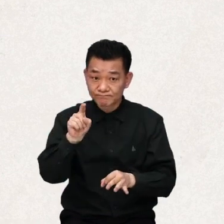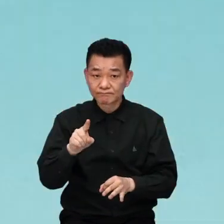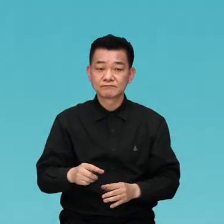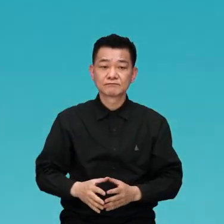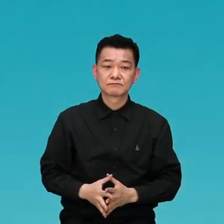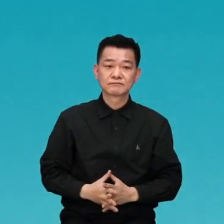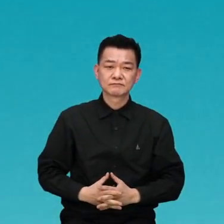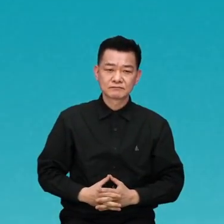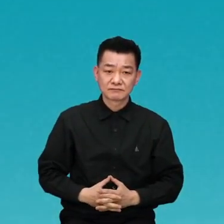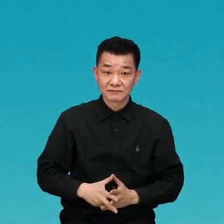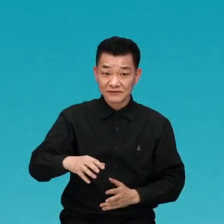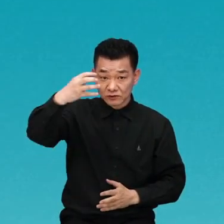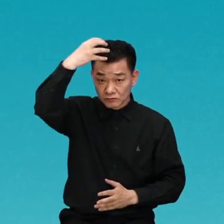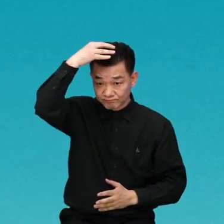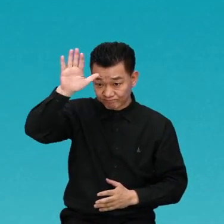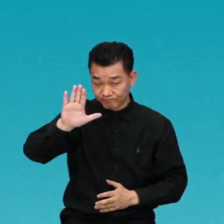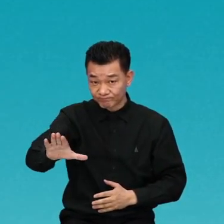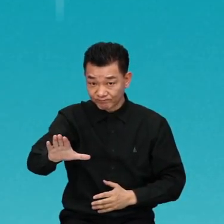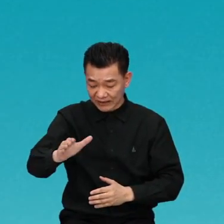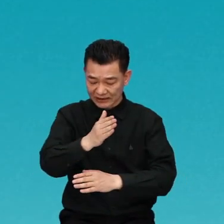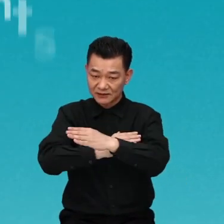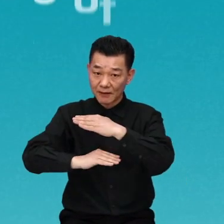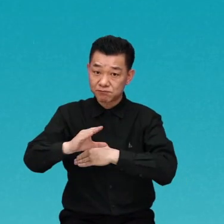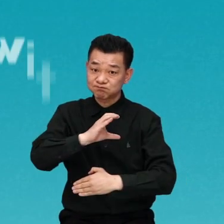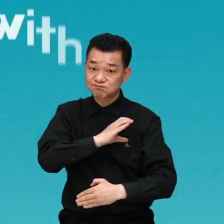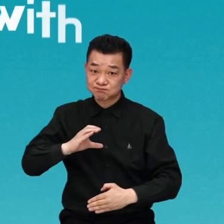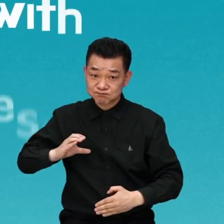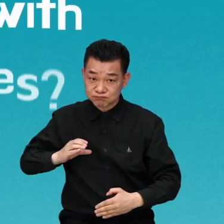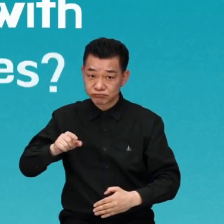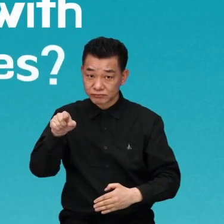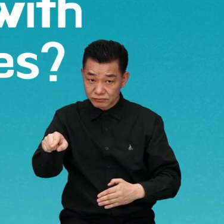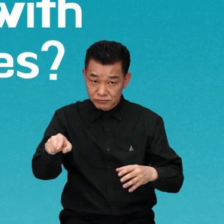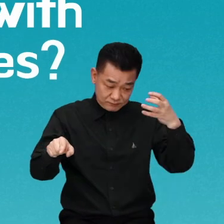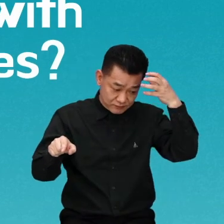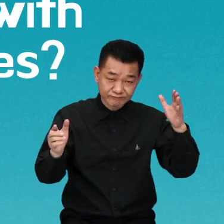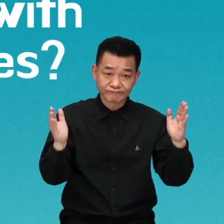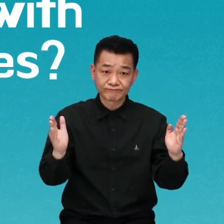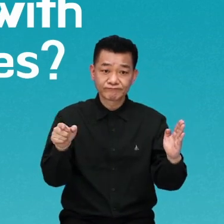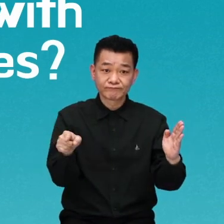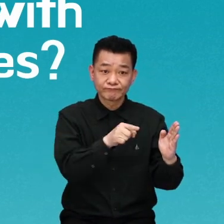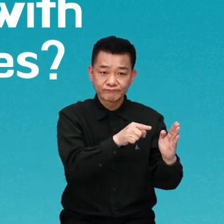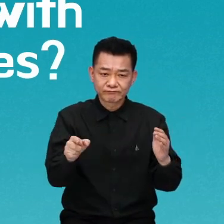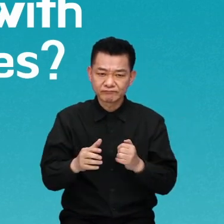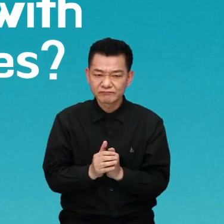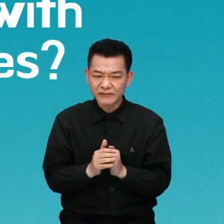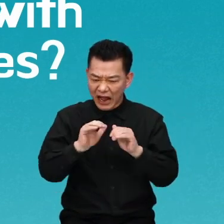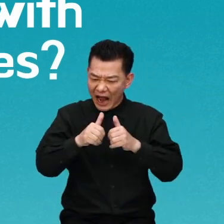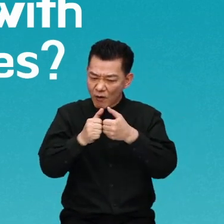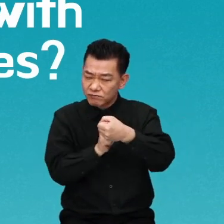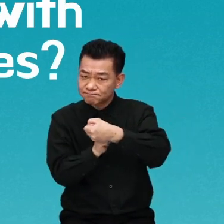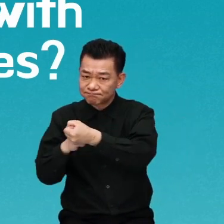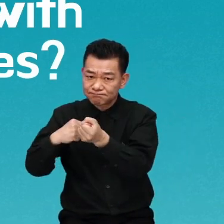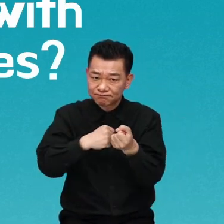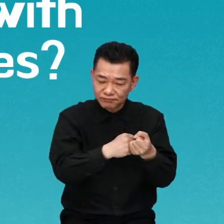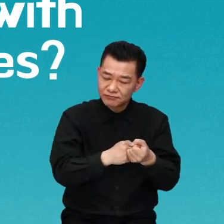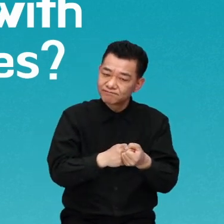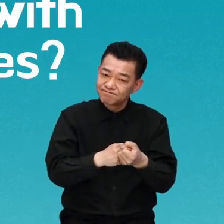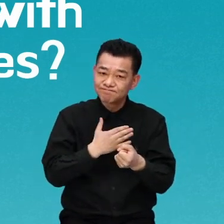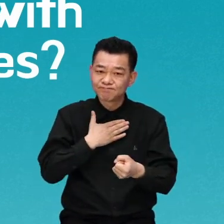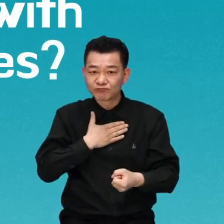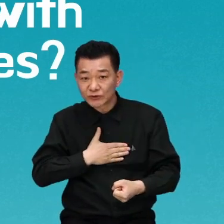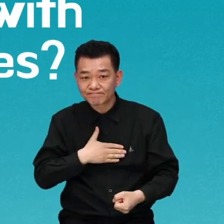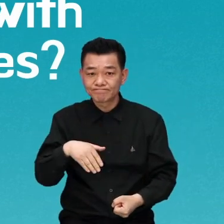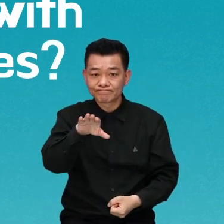right? I want to know more about what kind of cooperation is being carried out between states parties and the